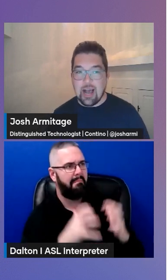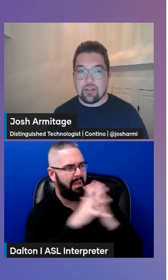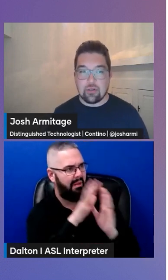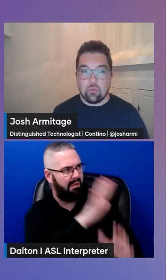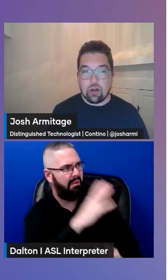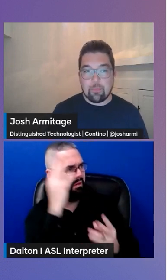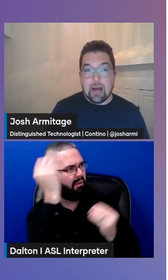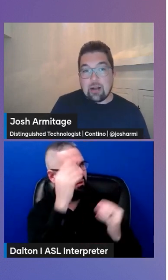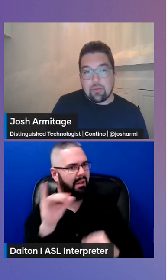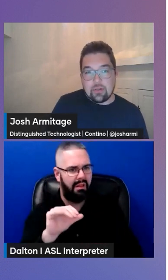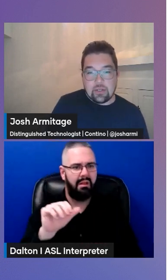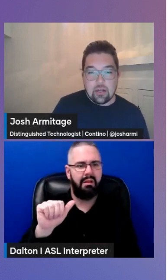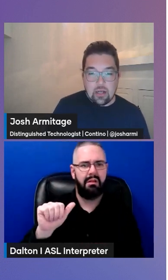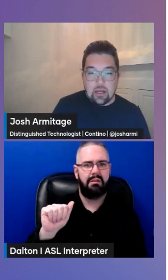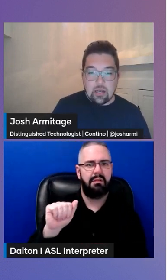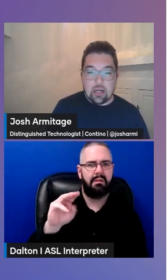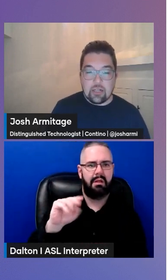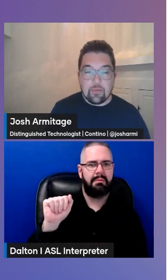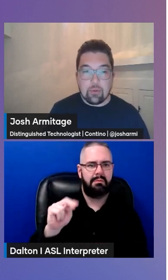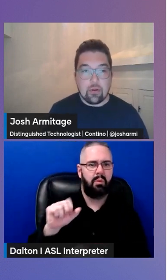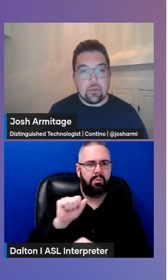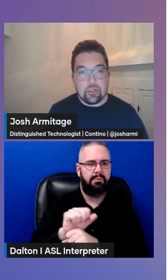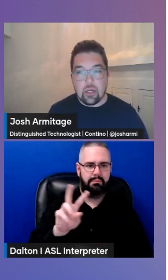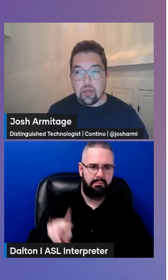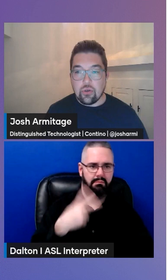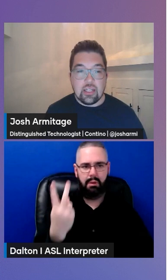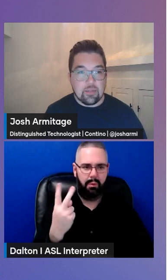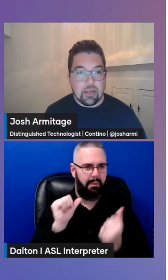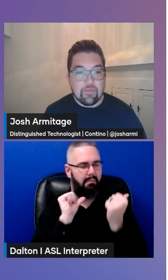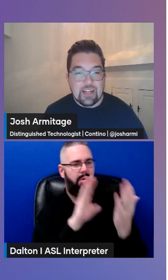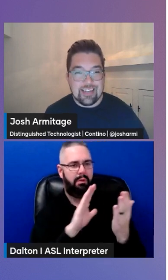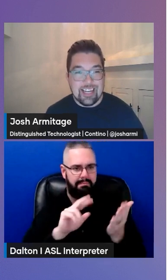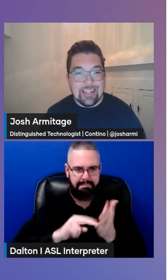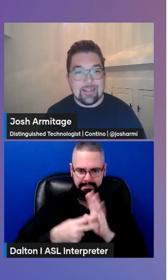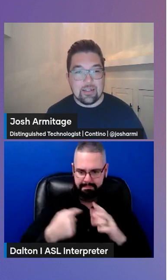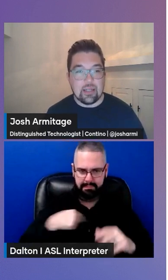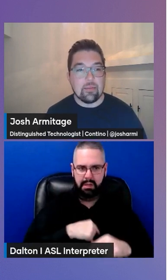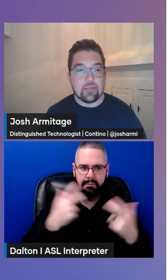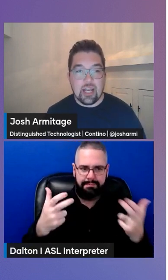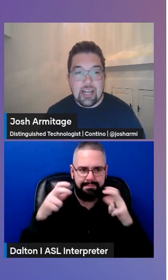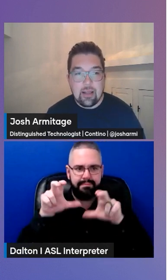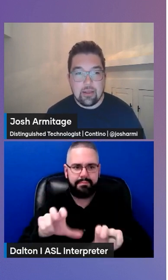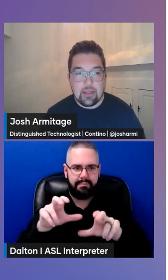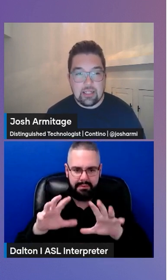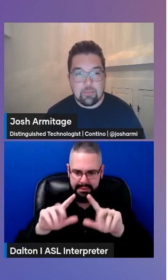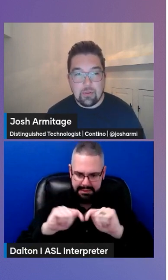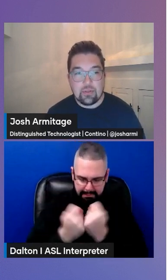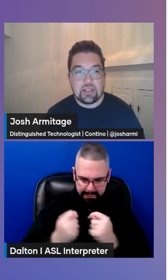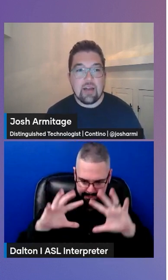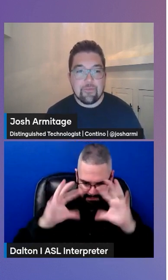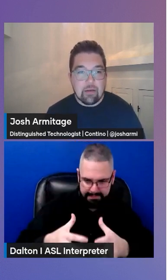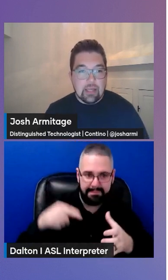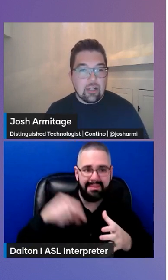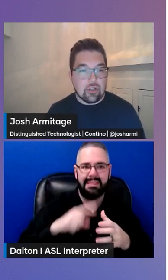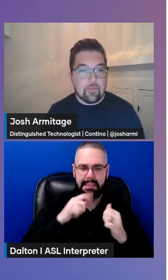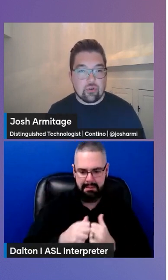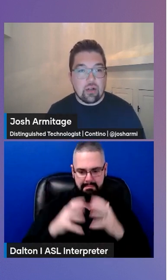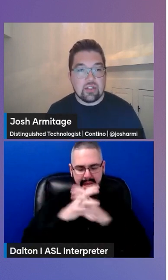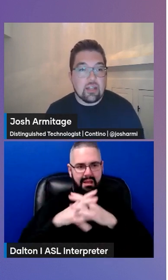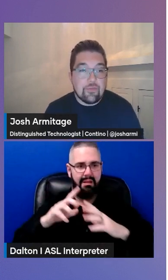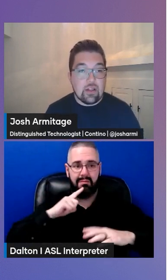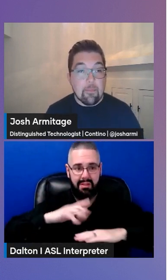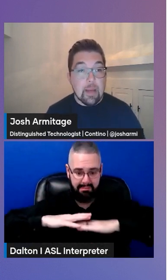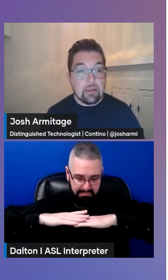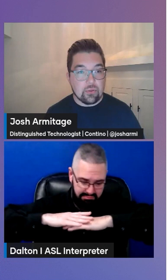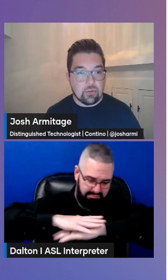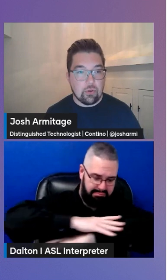an Amazon work backwards kind of approach. You need to be investing into teams. Again, this builds that foundation of trust